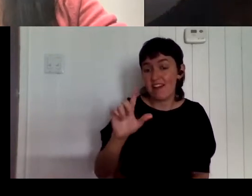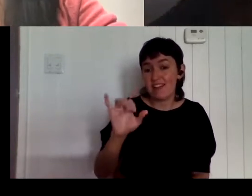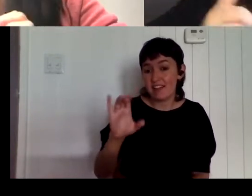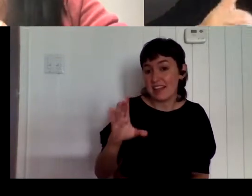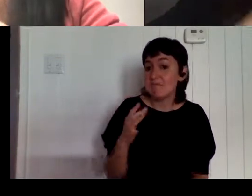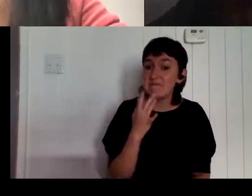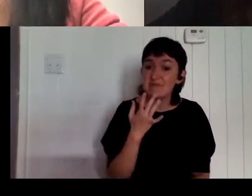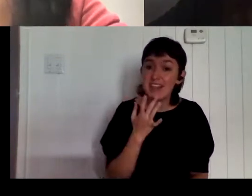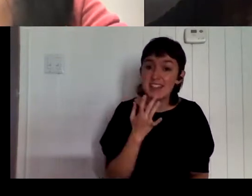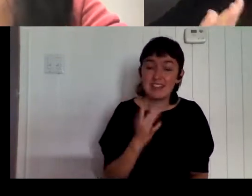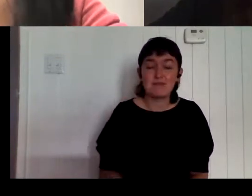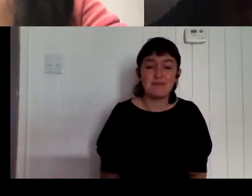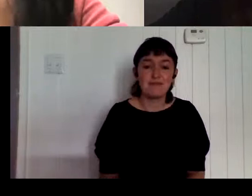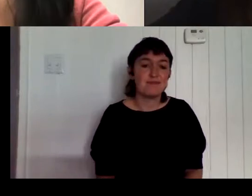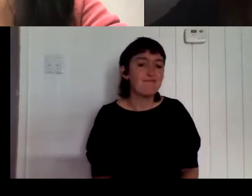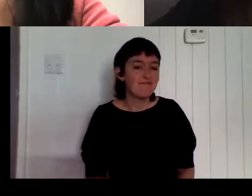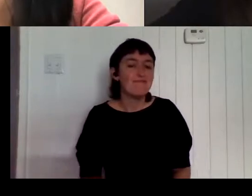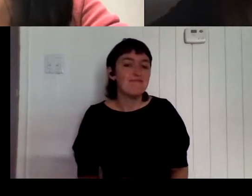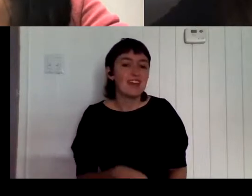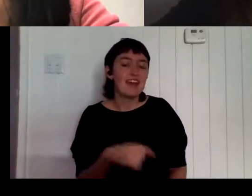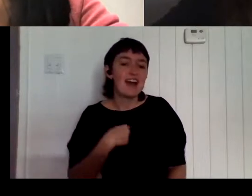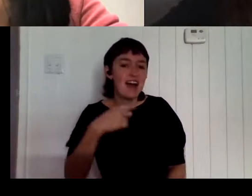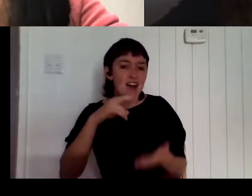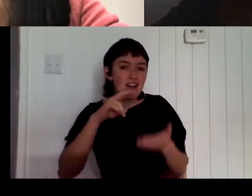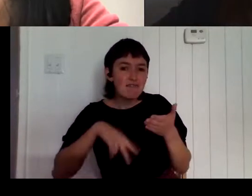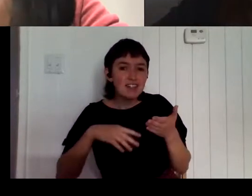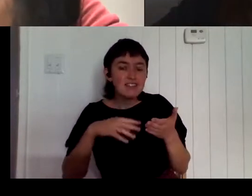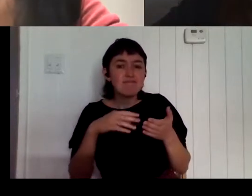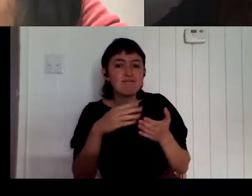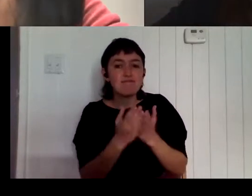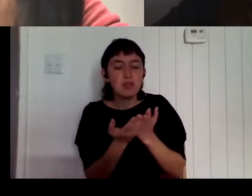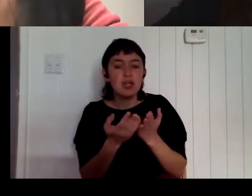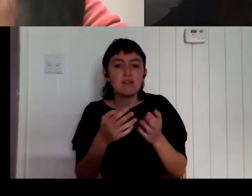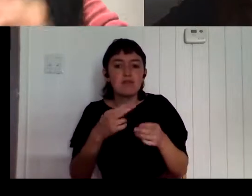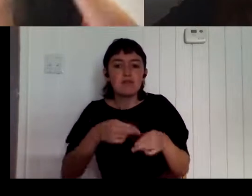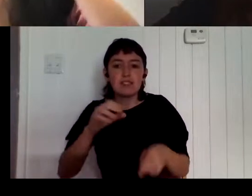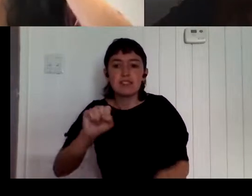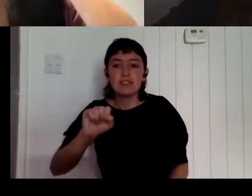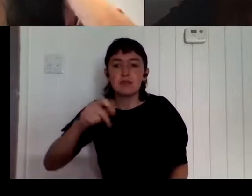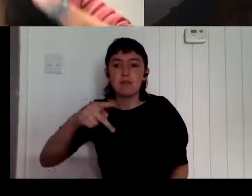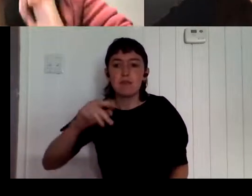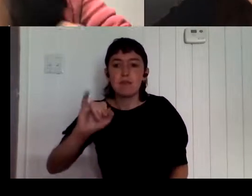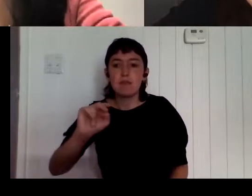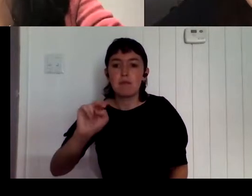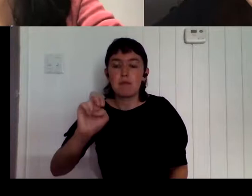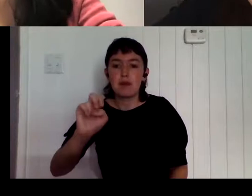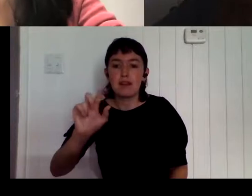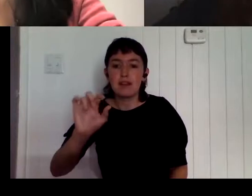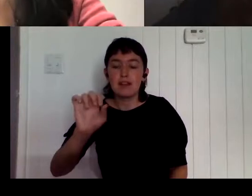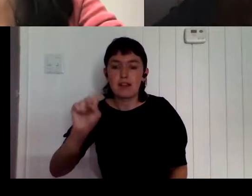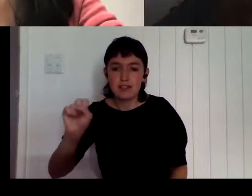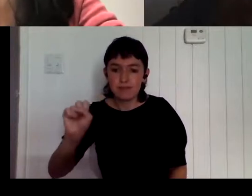um, I recommend generally it's called spineless. Um, what is the subtitle? Spineless, the science of